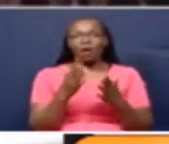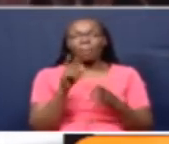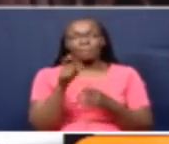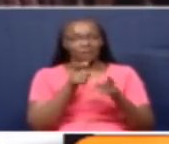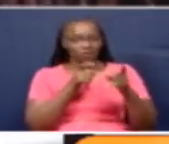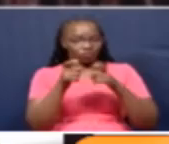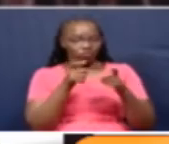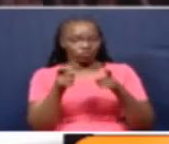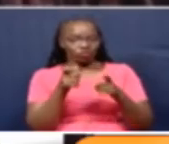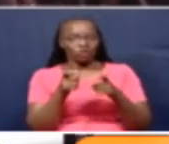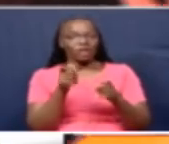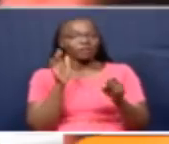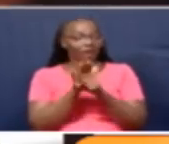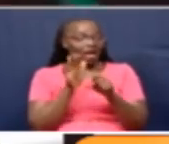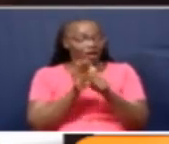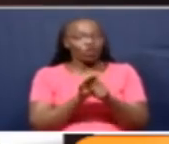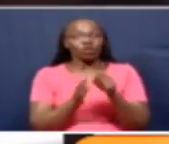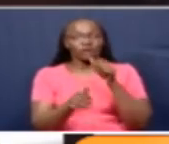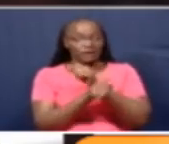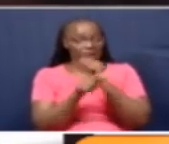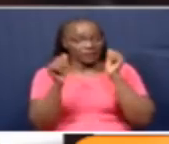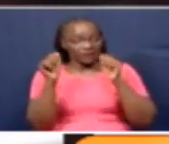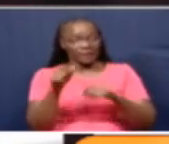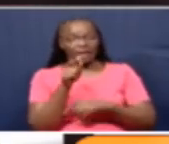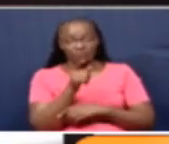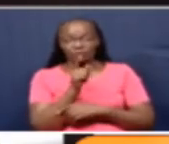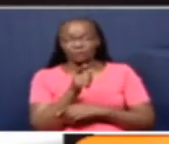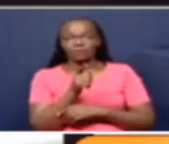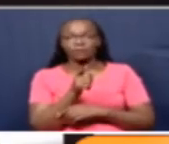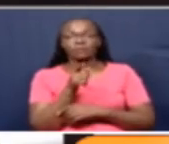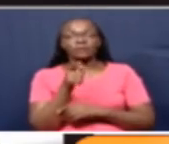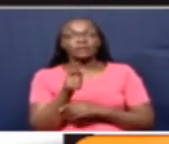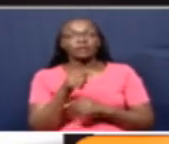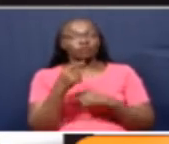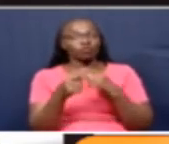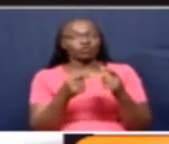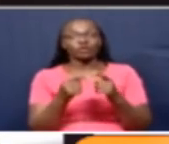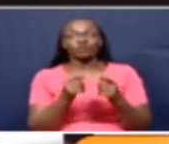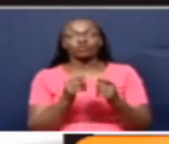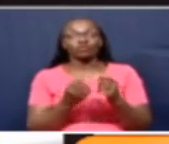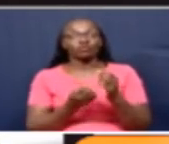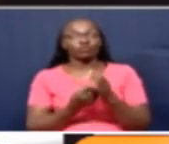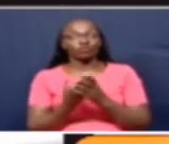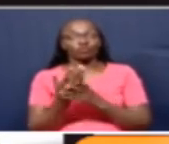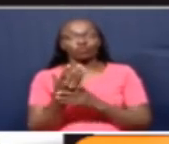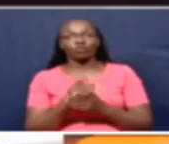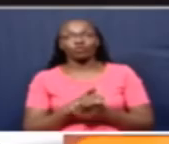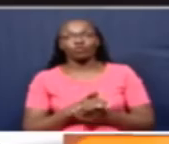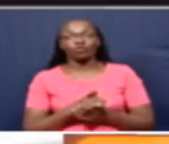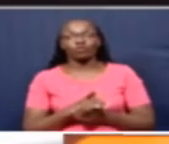there. You can tell that she's got daddy's nose. Oh, yeah, big one.